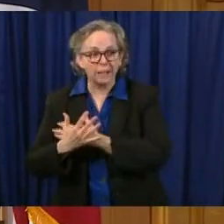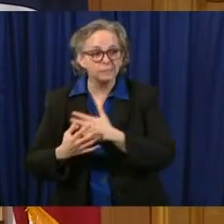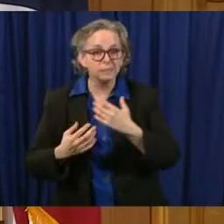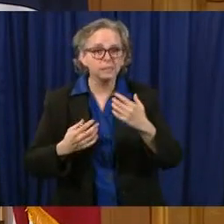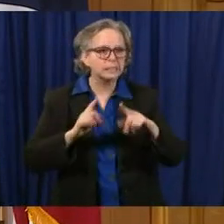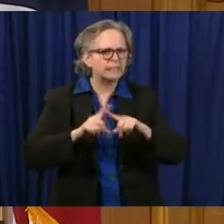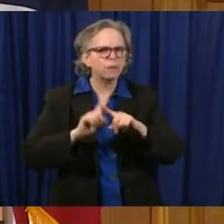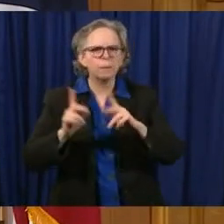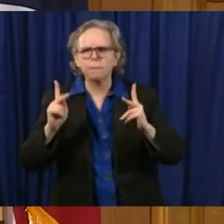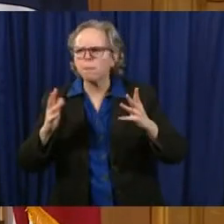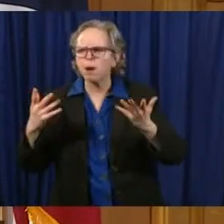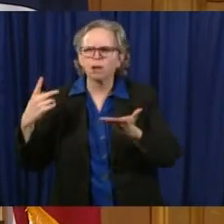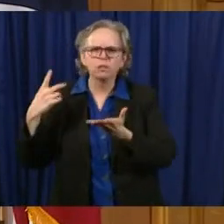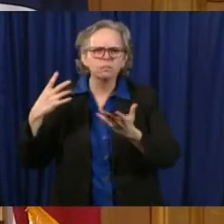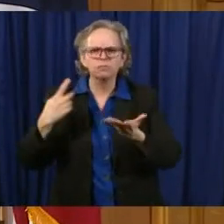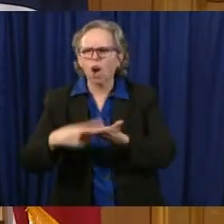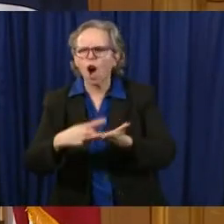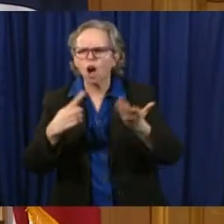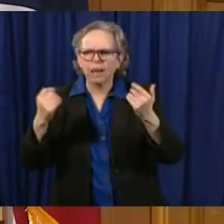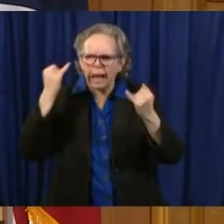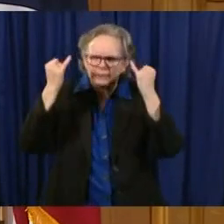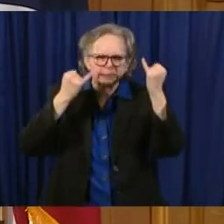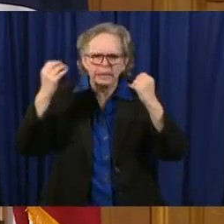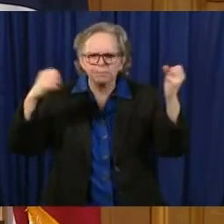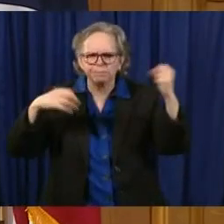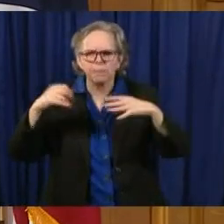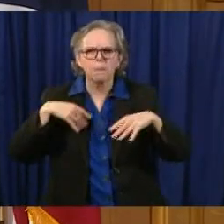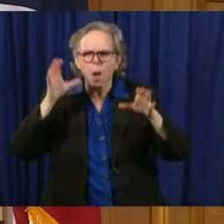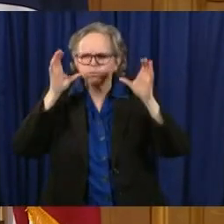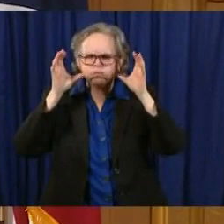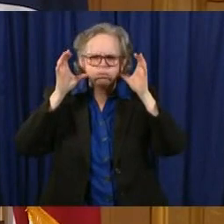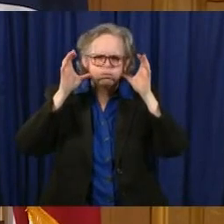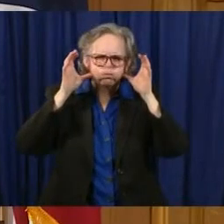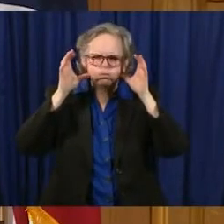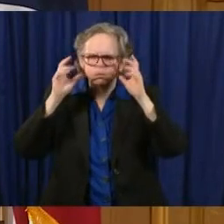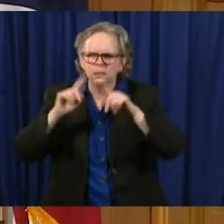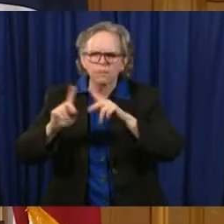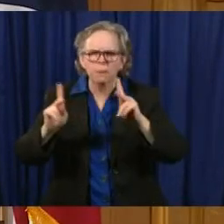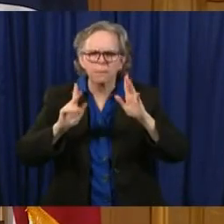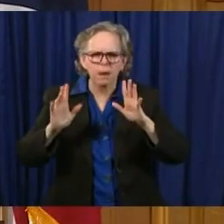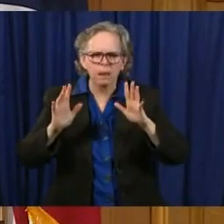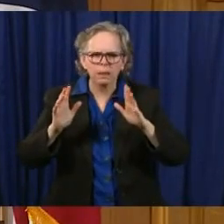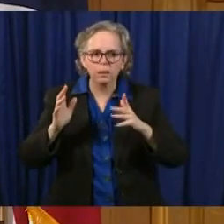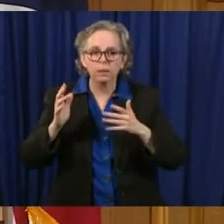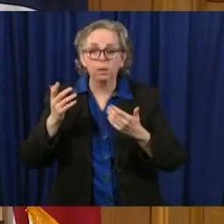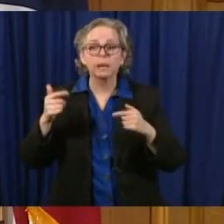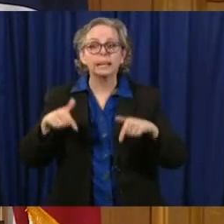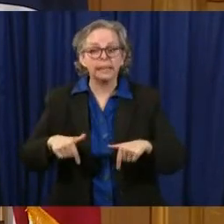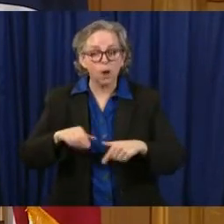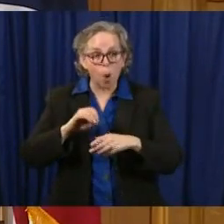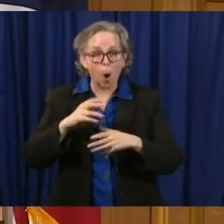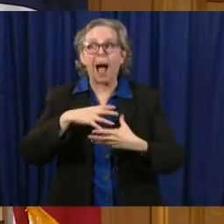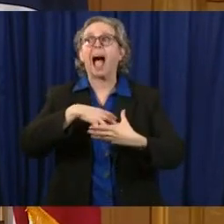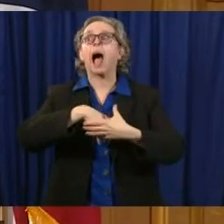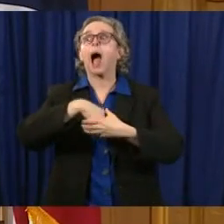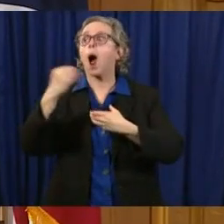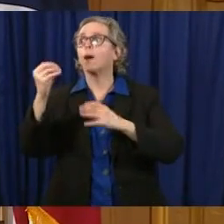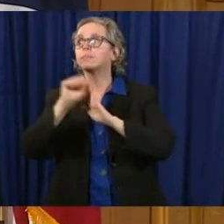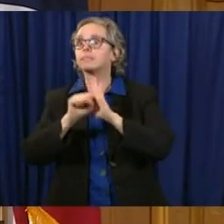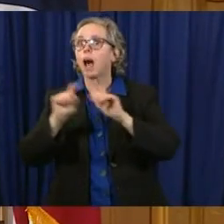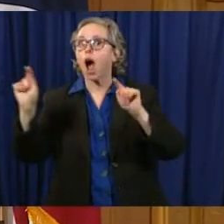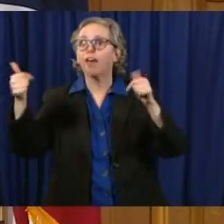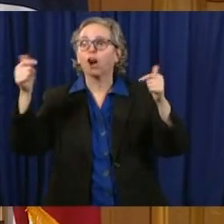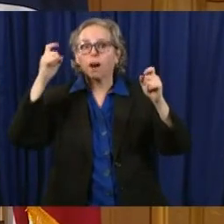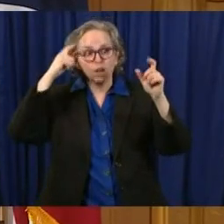people, listening to a lot of people in Ohio and outside Ohio. And as Dr. Acton and